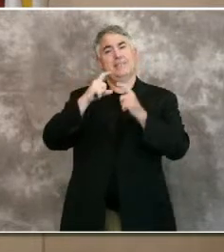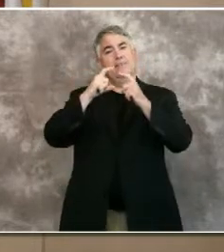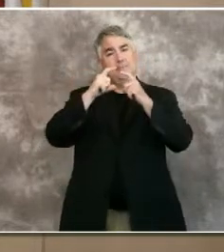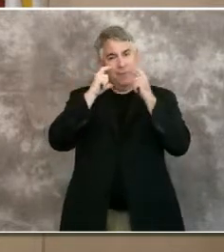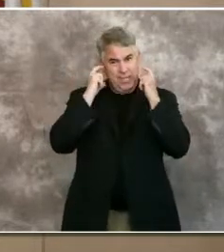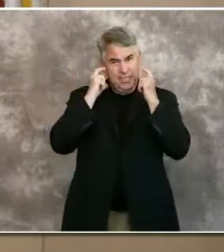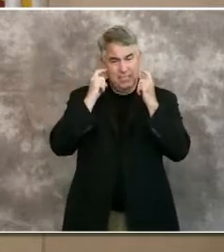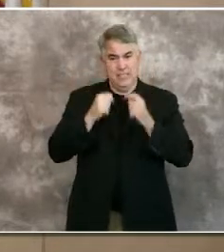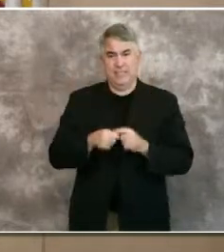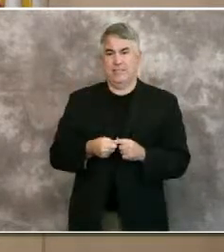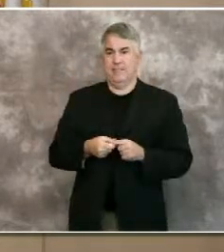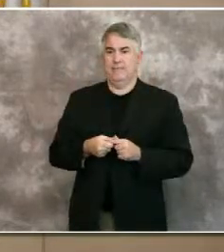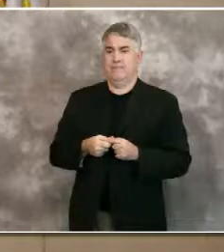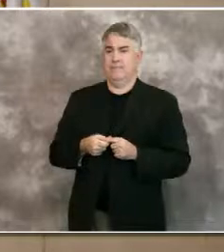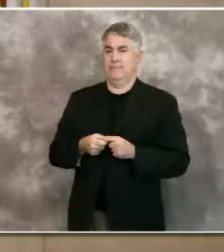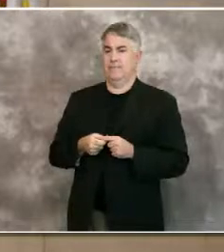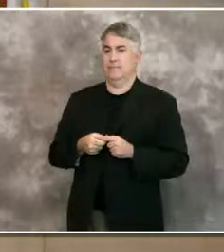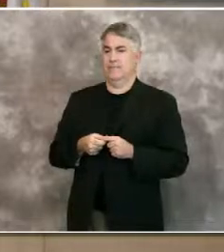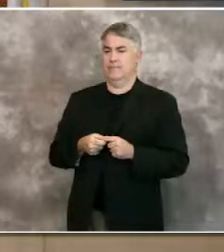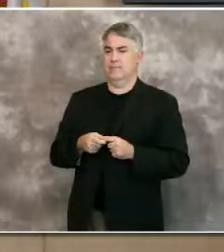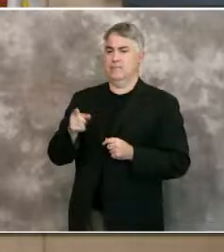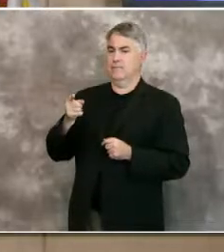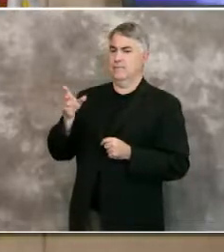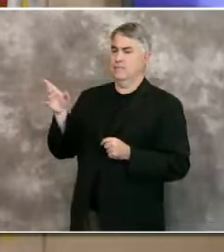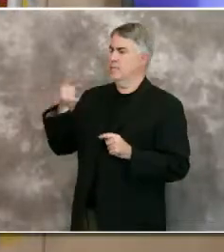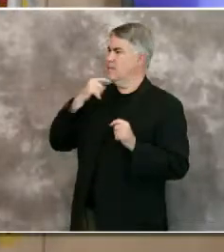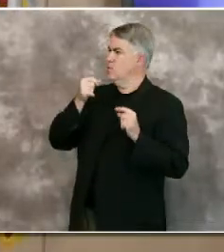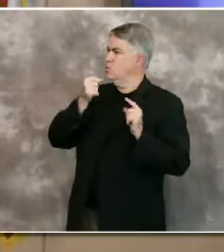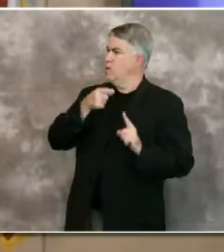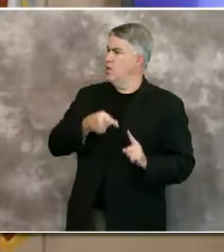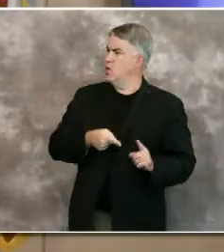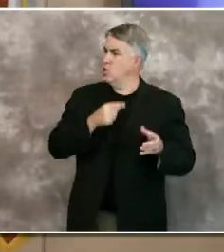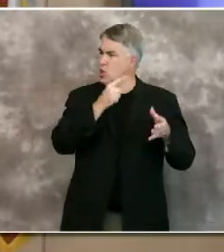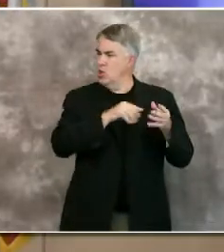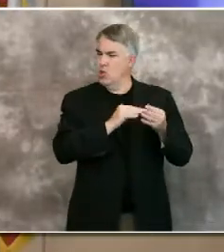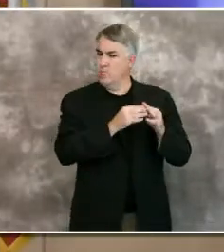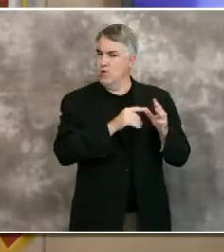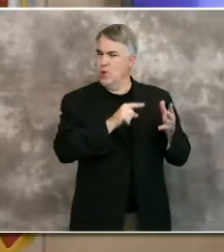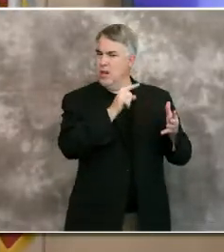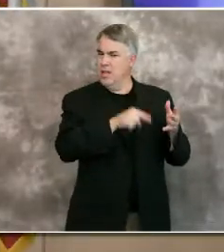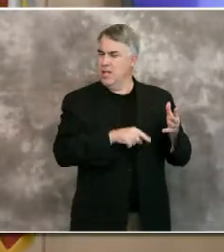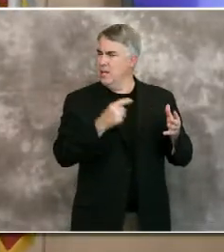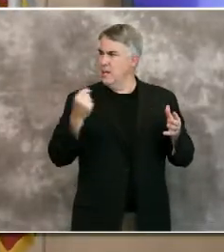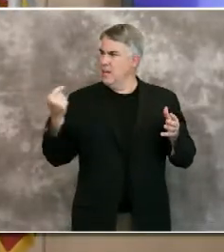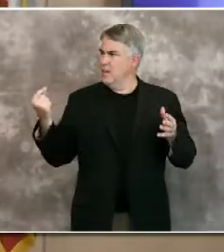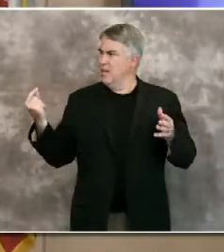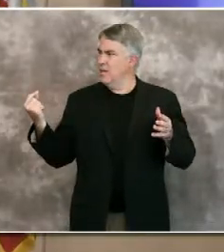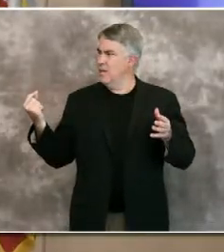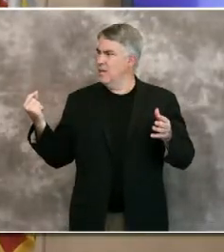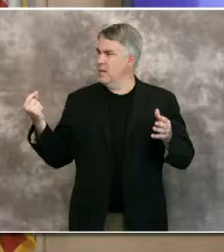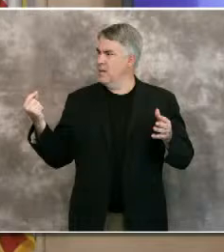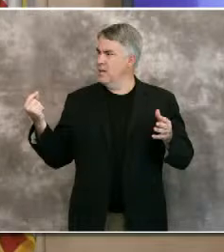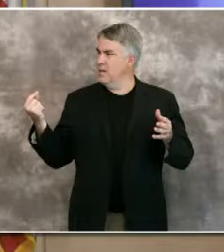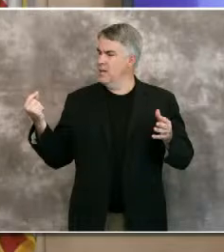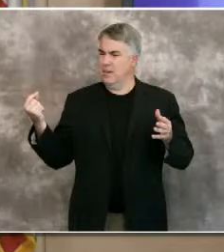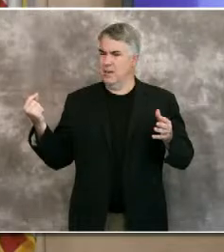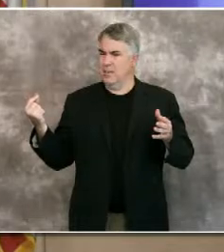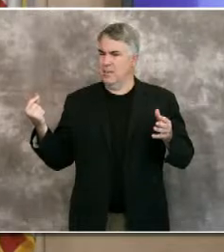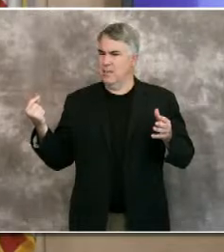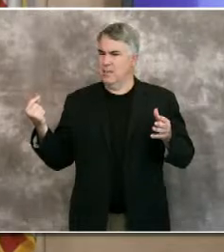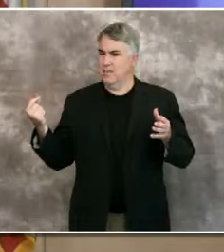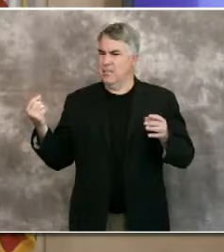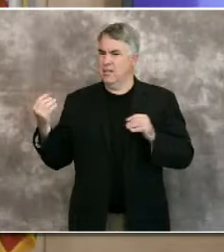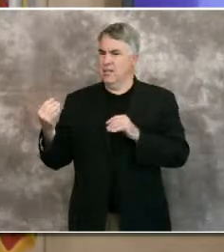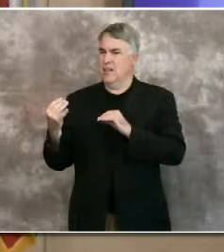Gotcha. And then just in terms of the triggers for community outbreaks, I know the threshold for concern was 4 in a week when we first started reopening. Now